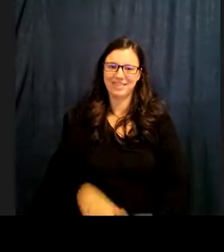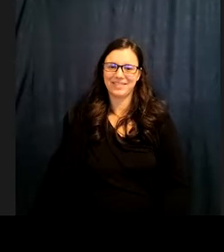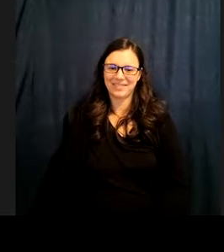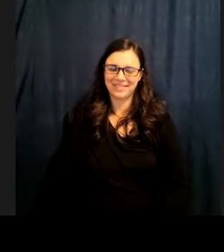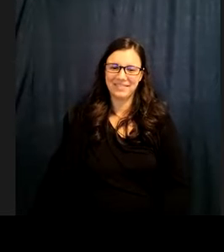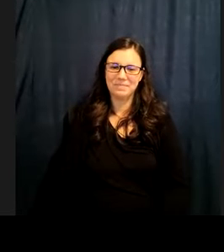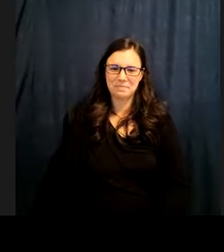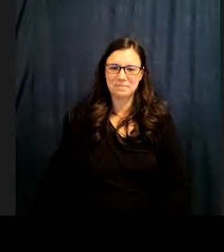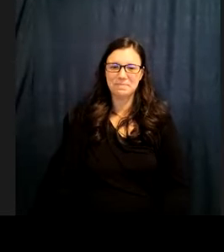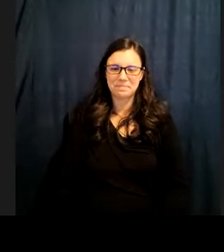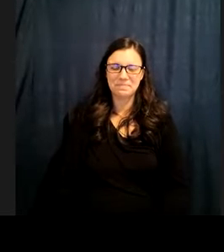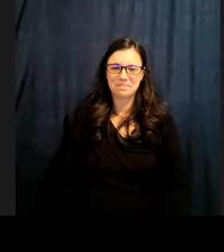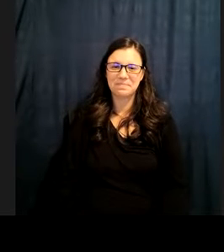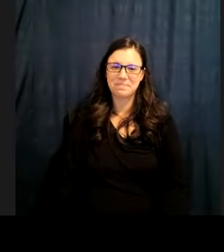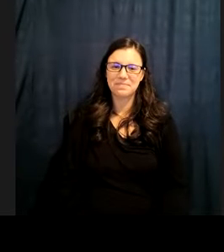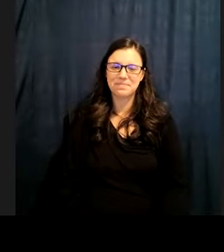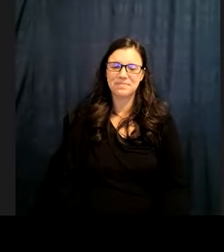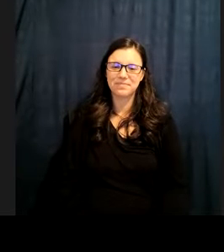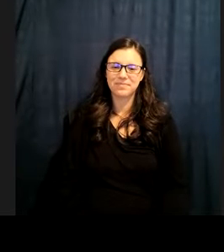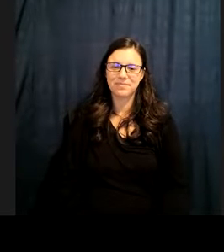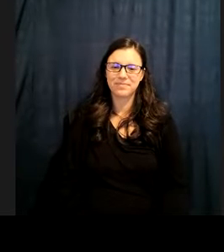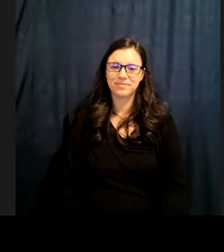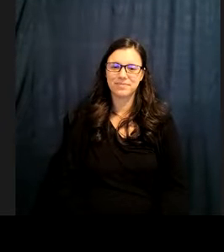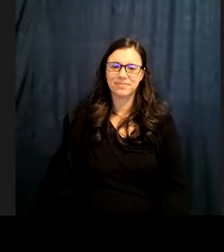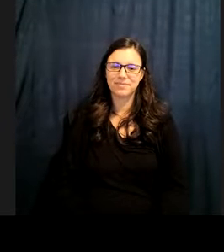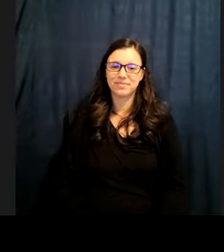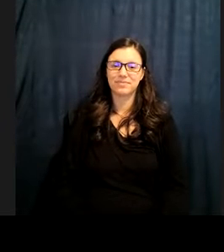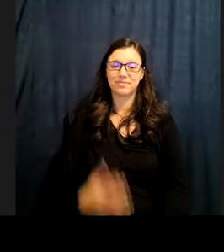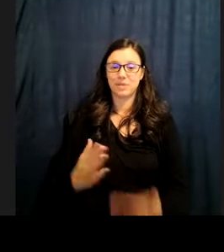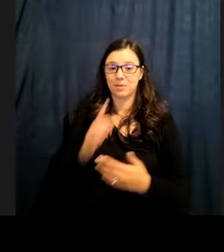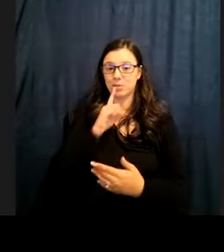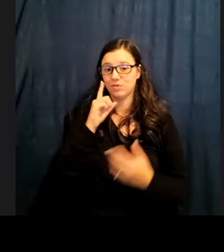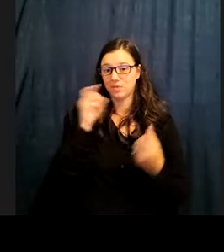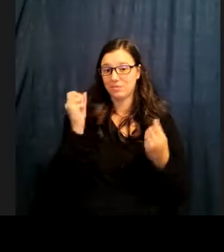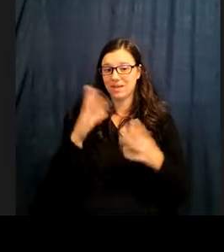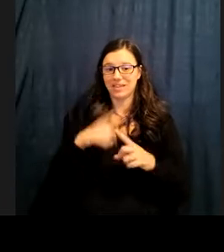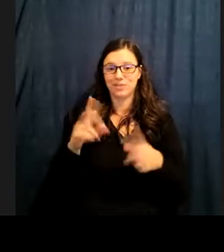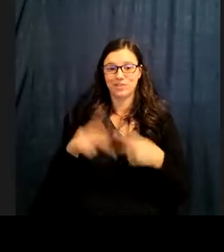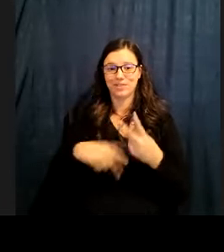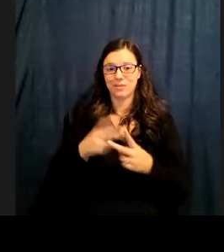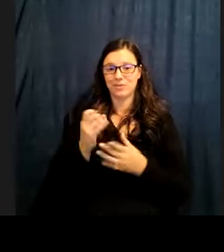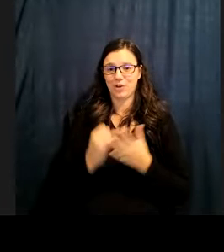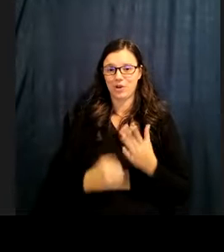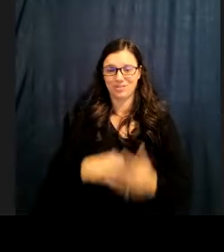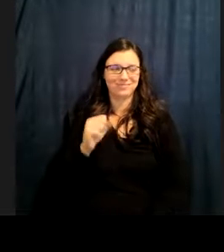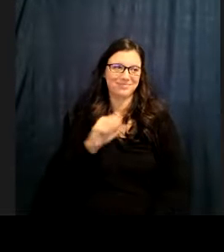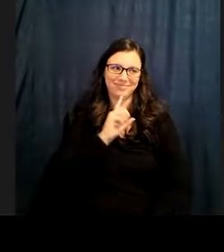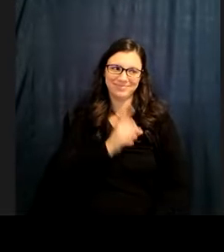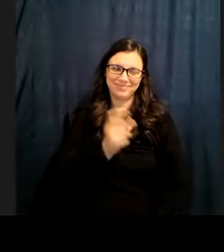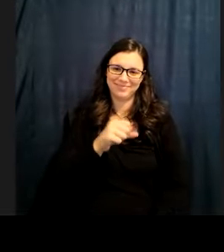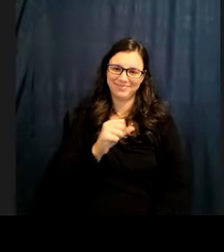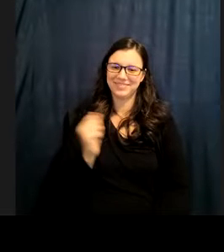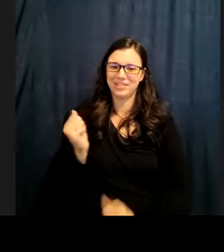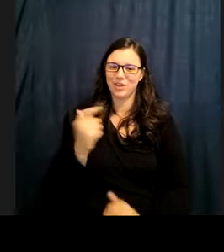Yeah. That may be true of so many different kinds of art. Oh, yes. We're all coming